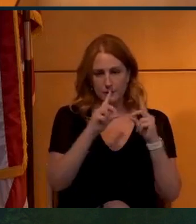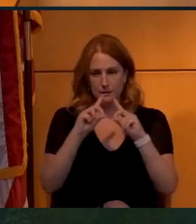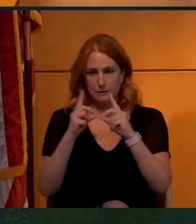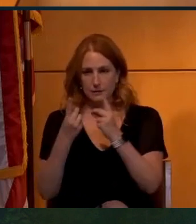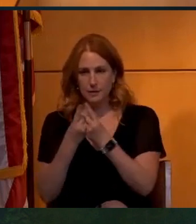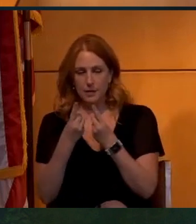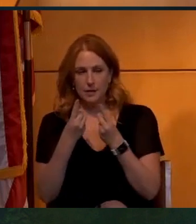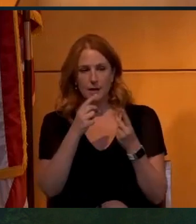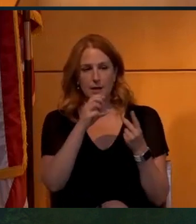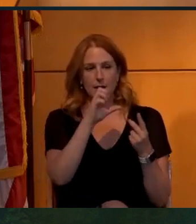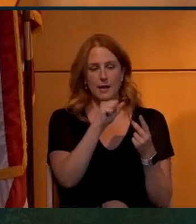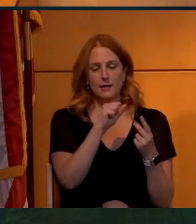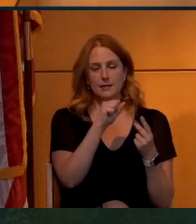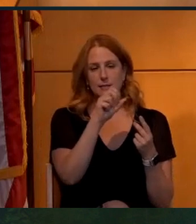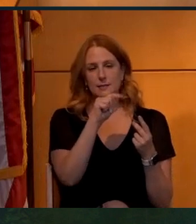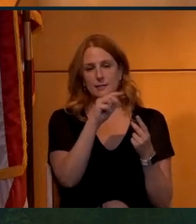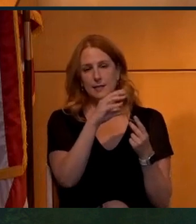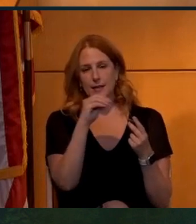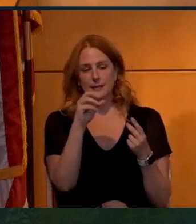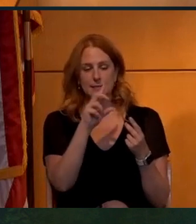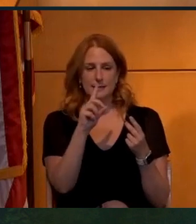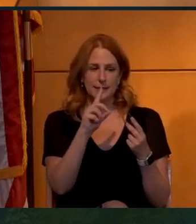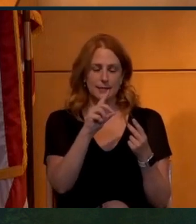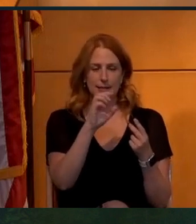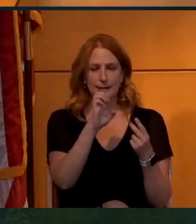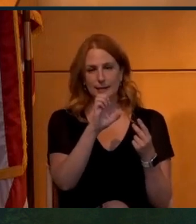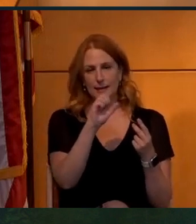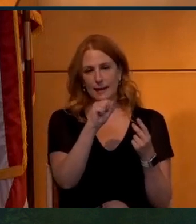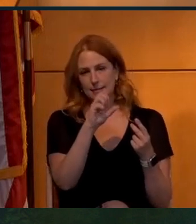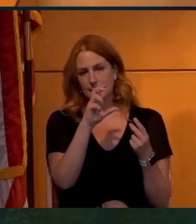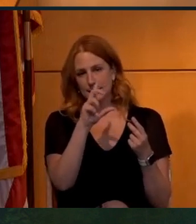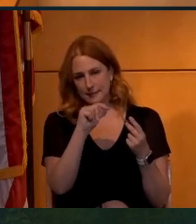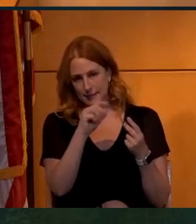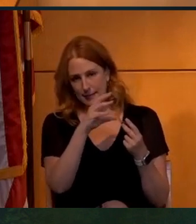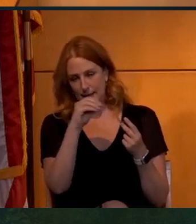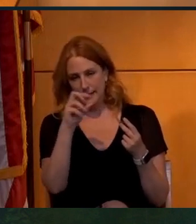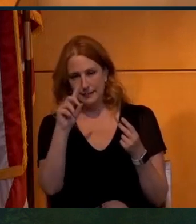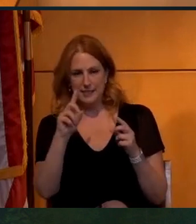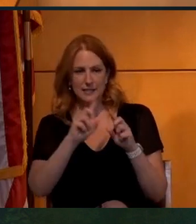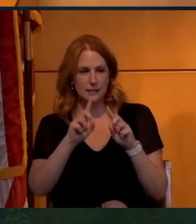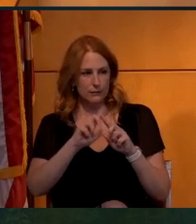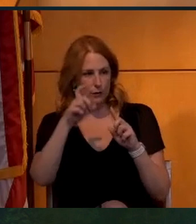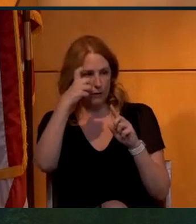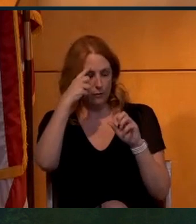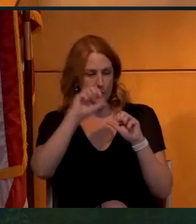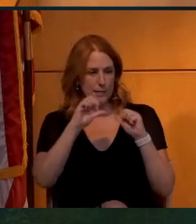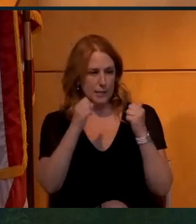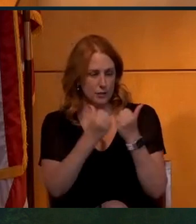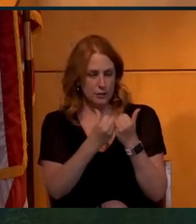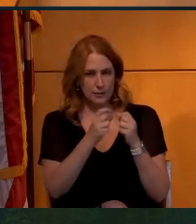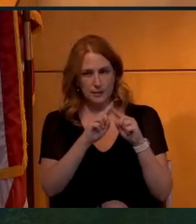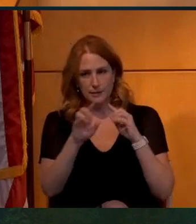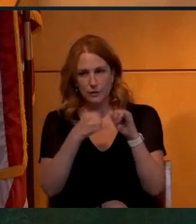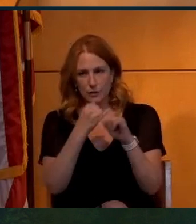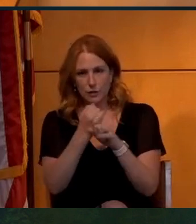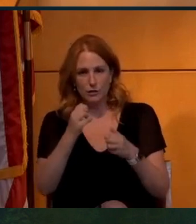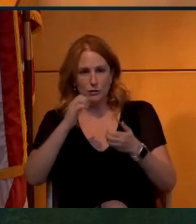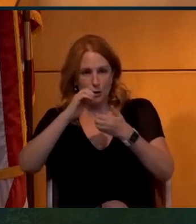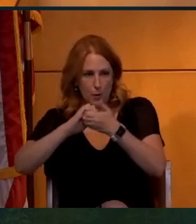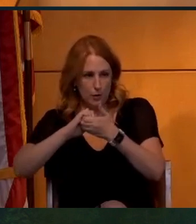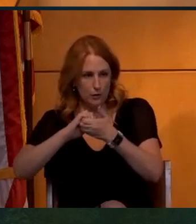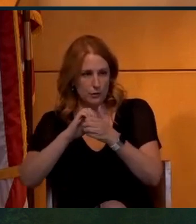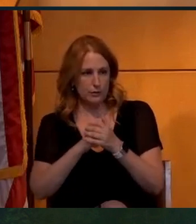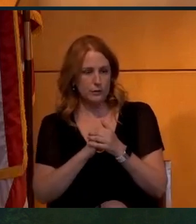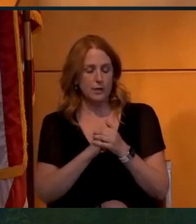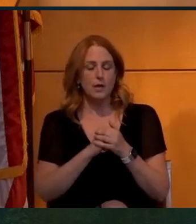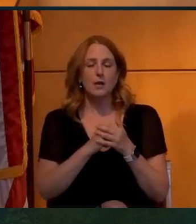SMD, STMD, this should say ESDMD, other government agencies and international partners. And finally, part of our vision